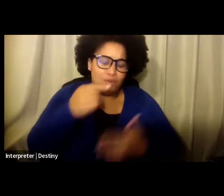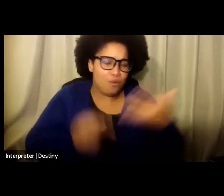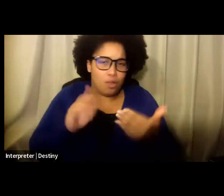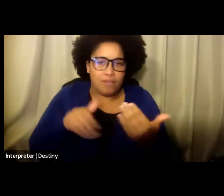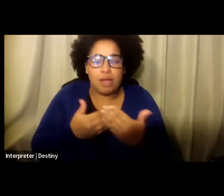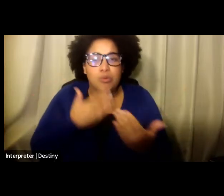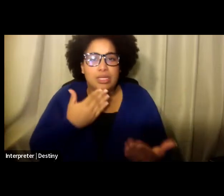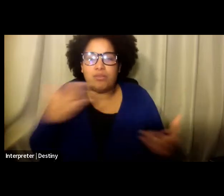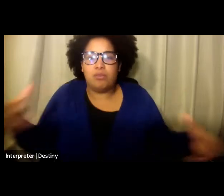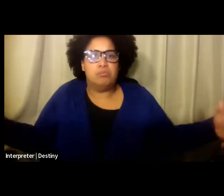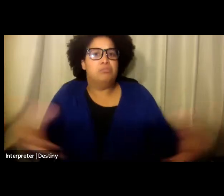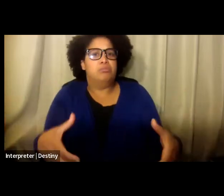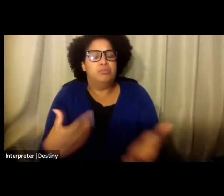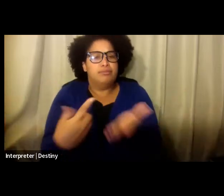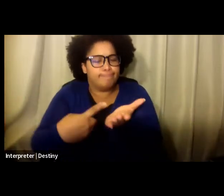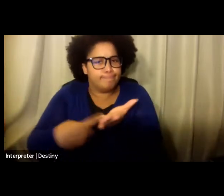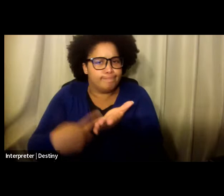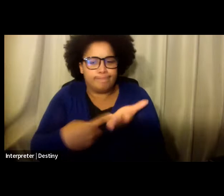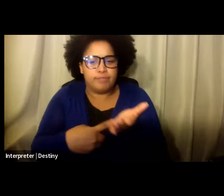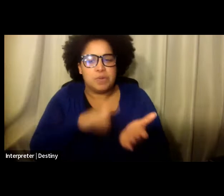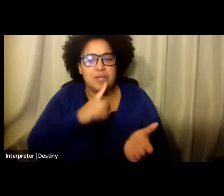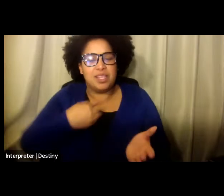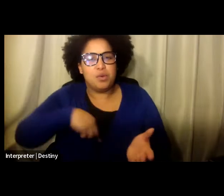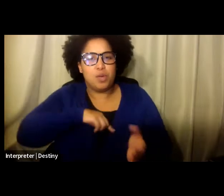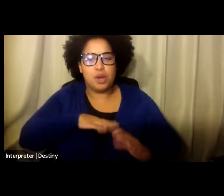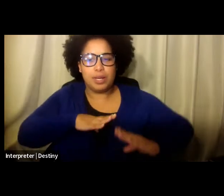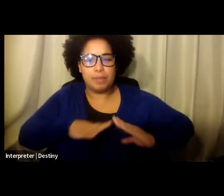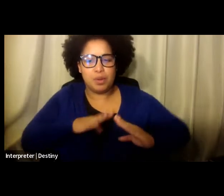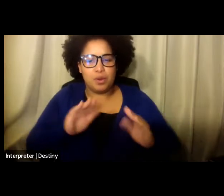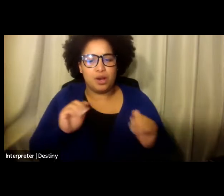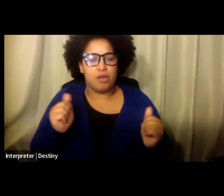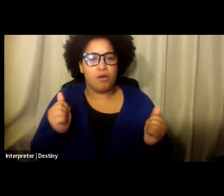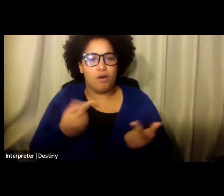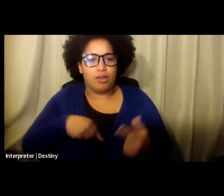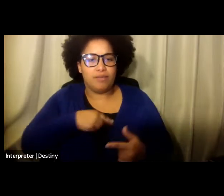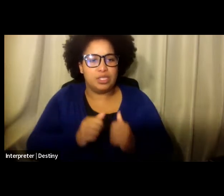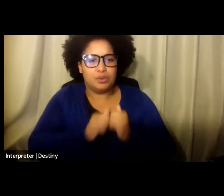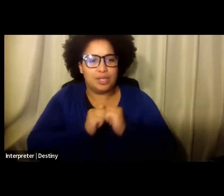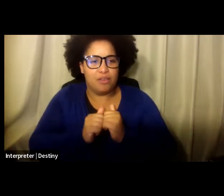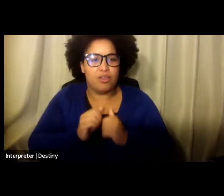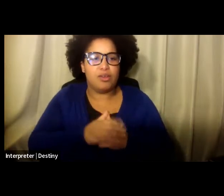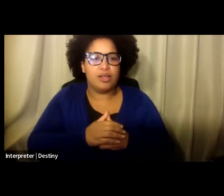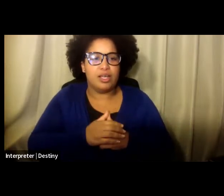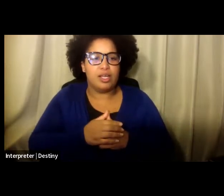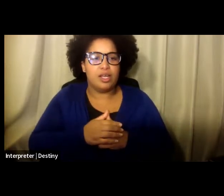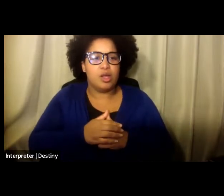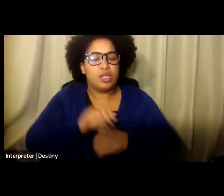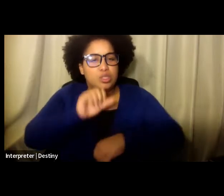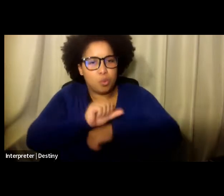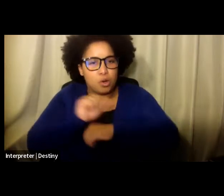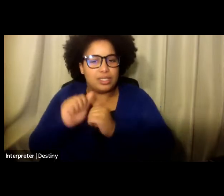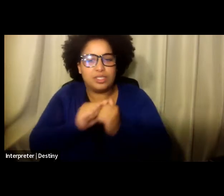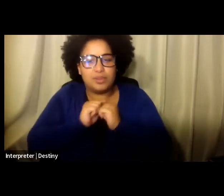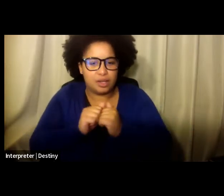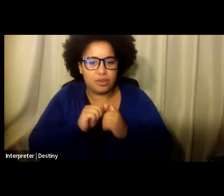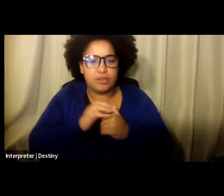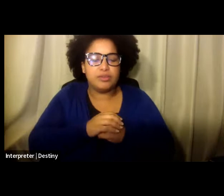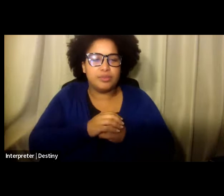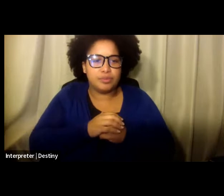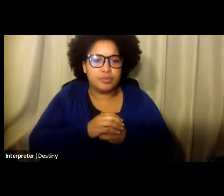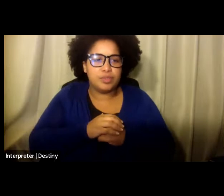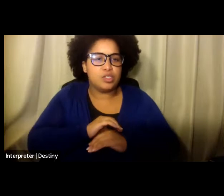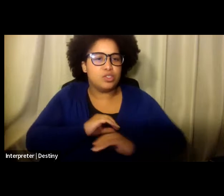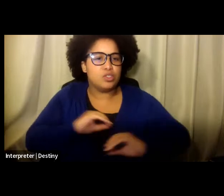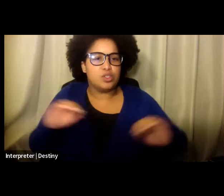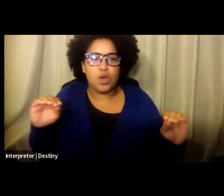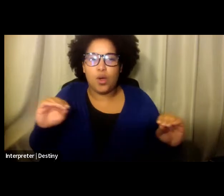you know, we are a community, all of us together, and so we are doing this work together. There is no such